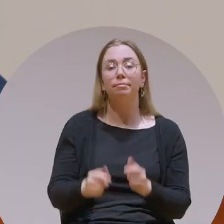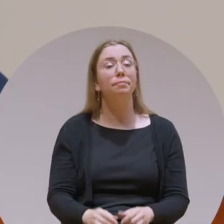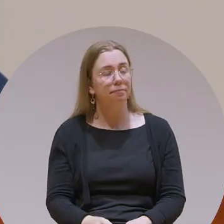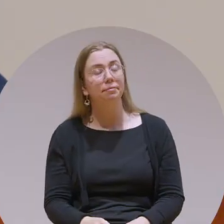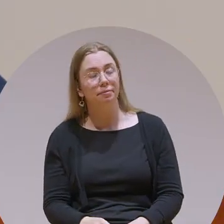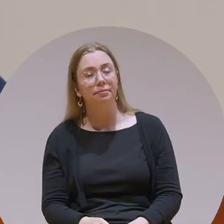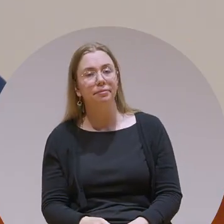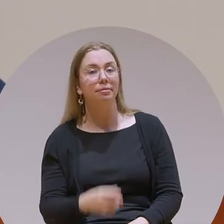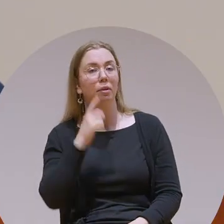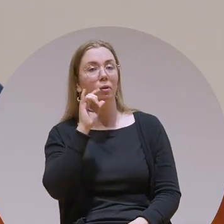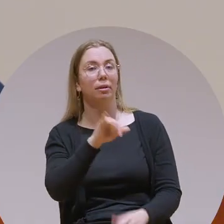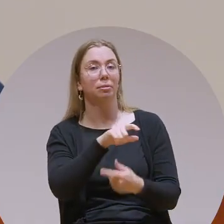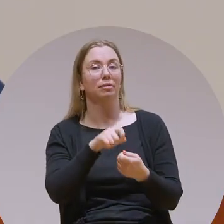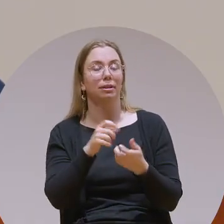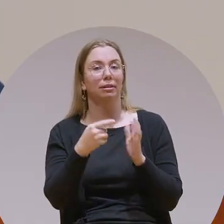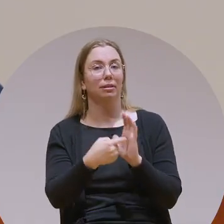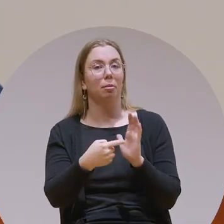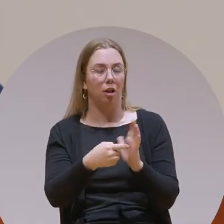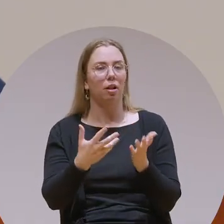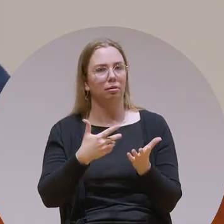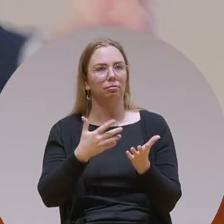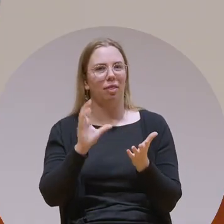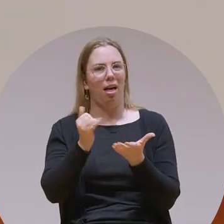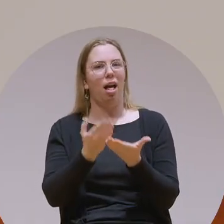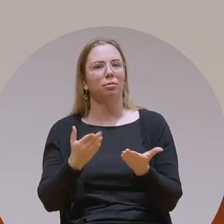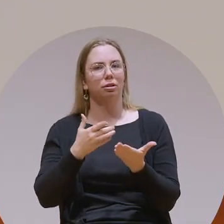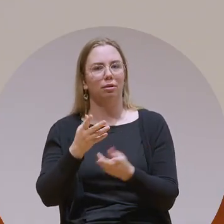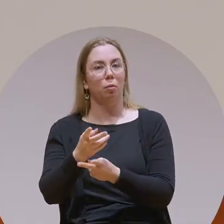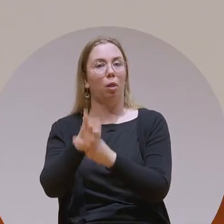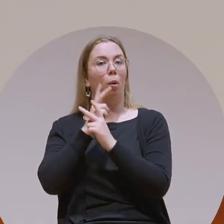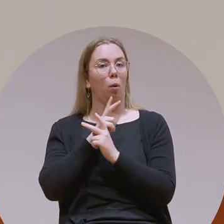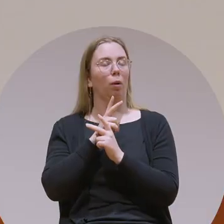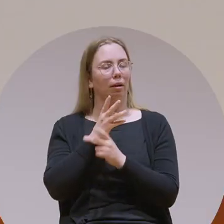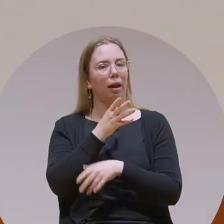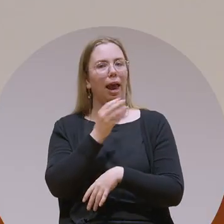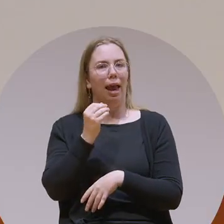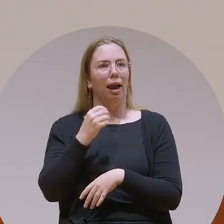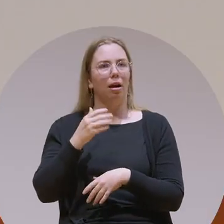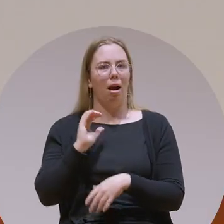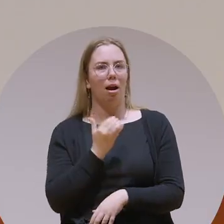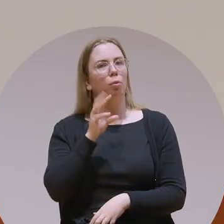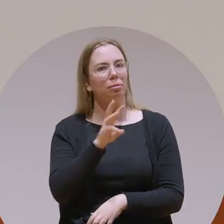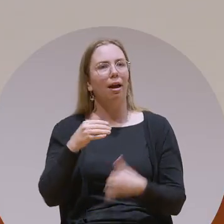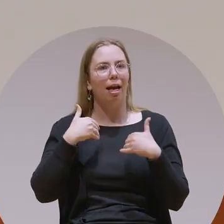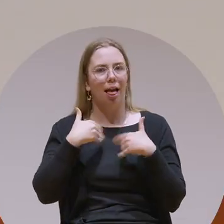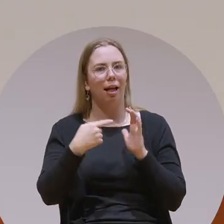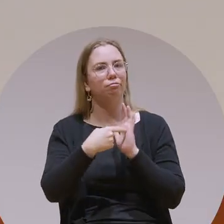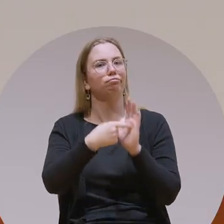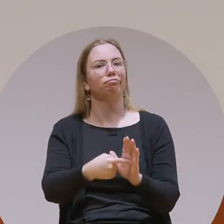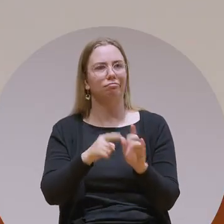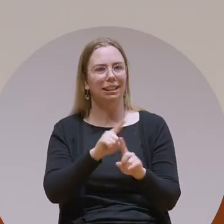particular example, now it's on loan, it's on our website, and we cite the different provenance for the different loan numbers.